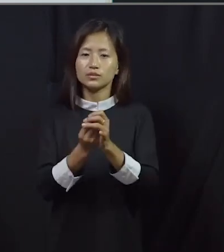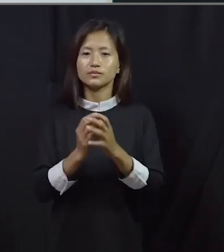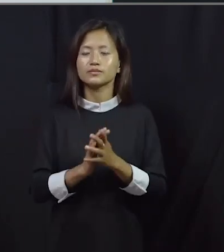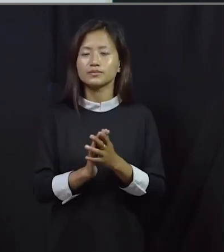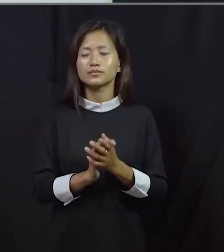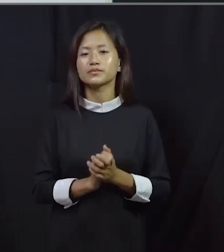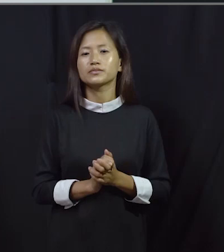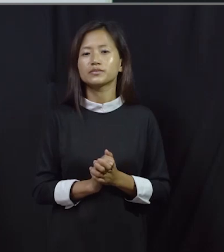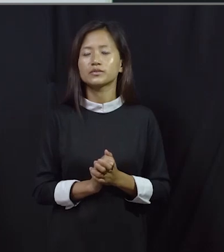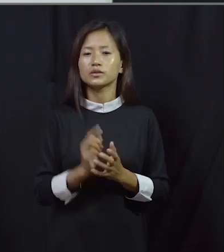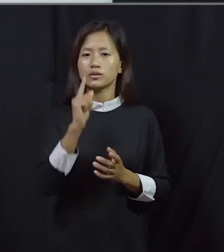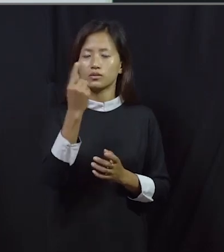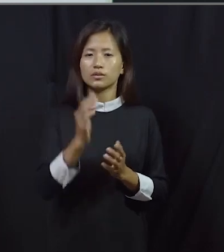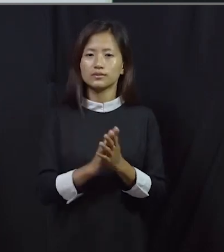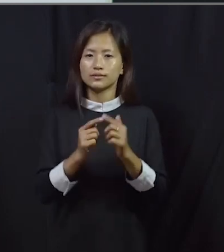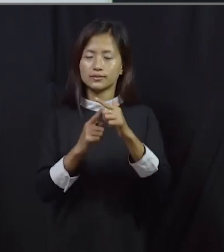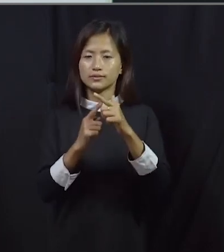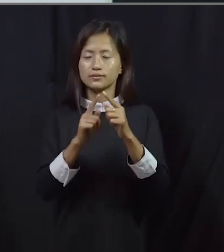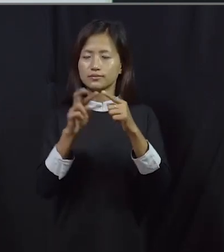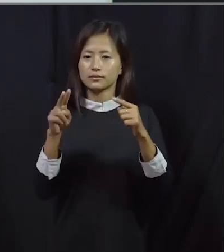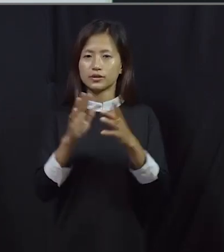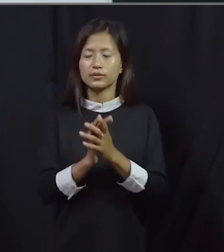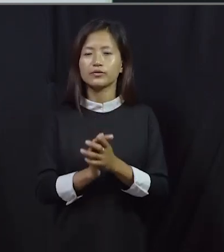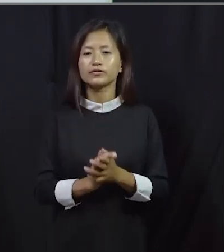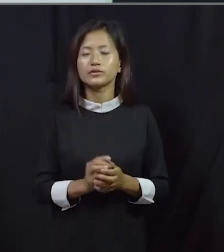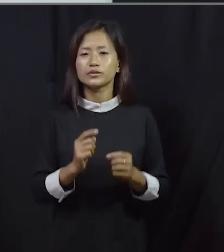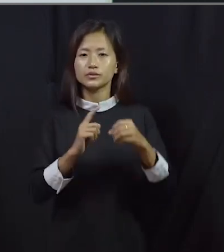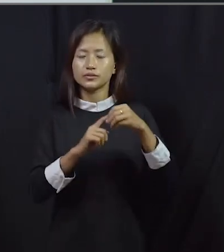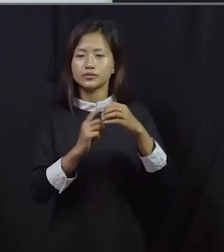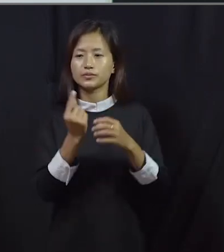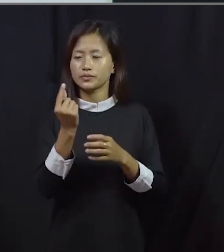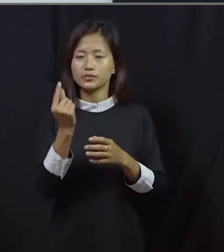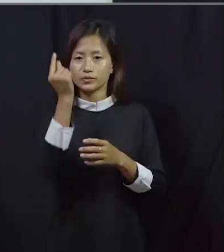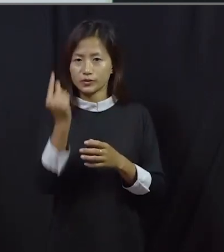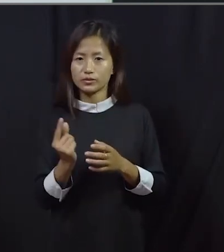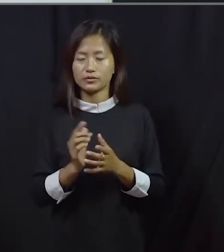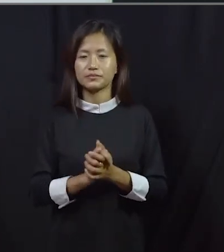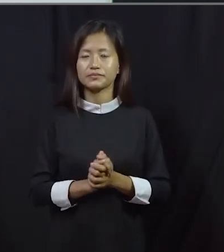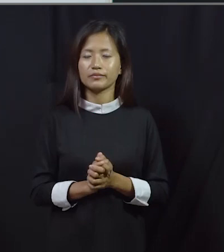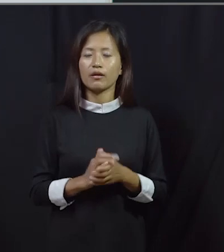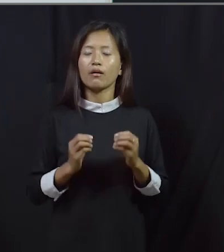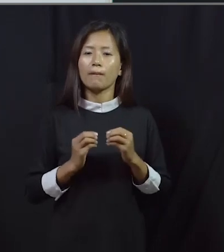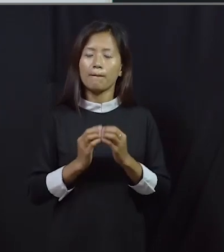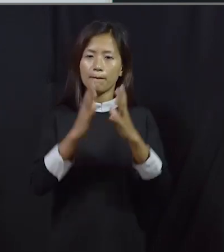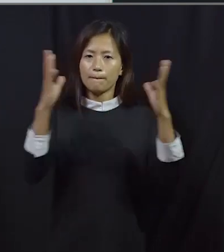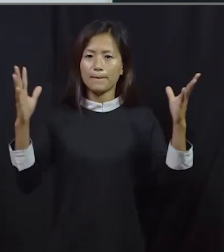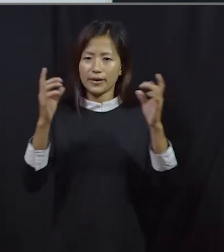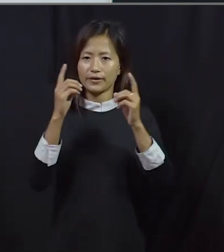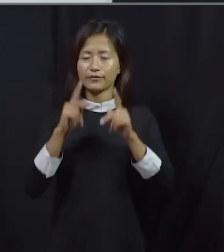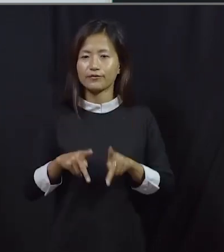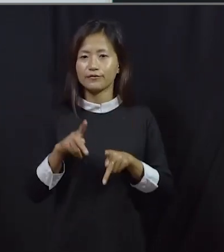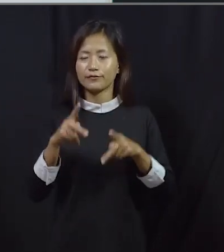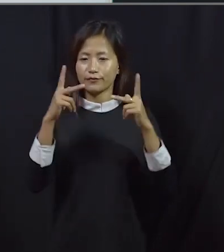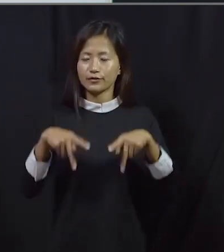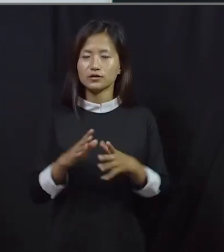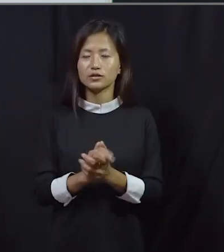express one, we only use one type of unit, right? I think rational is clear. Many same kind of many physical quantity, but only one unit.